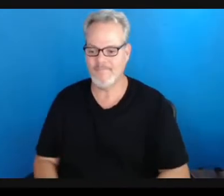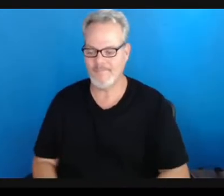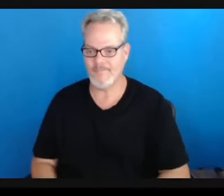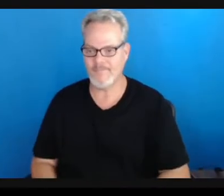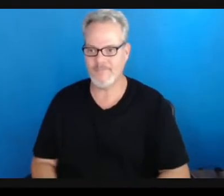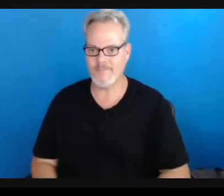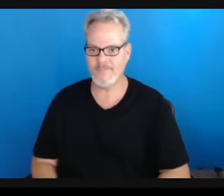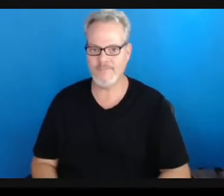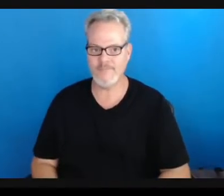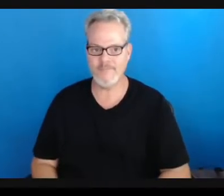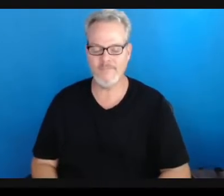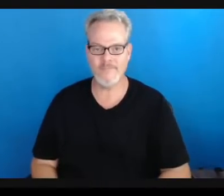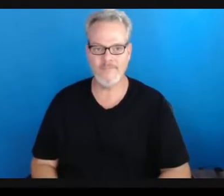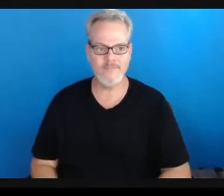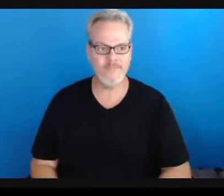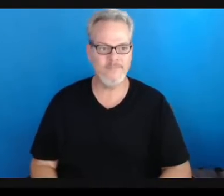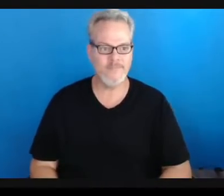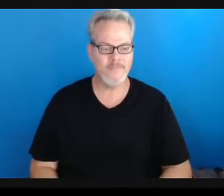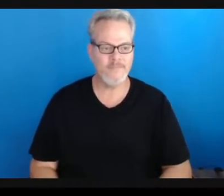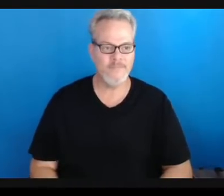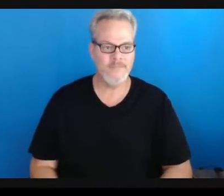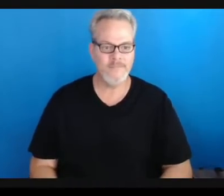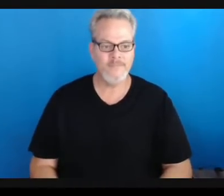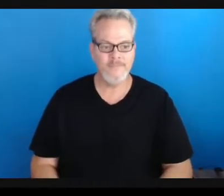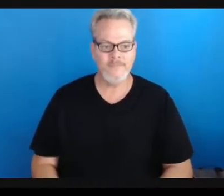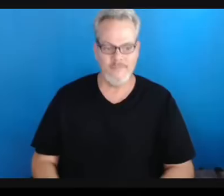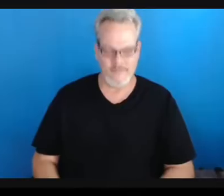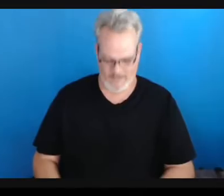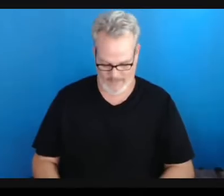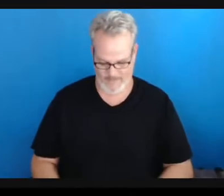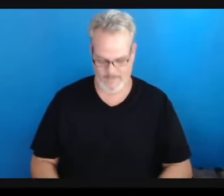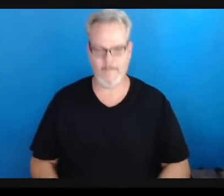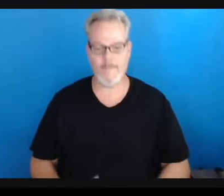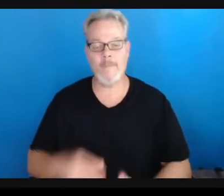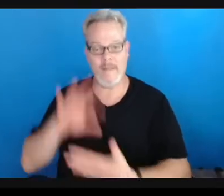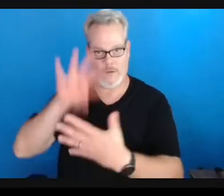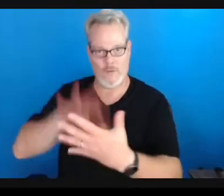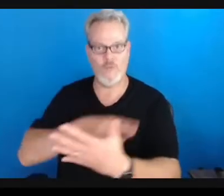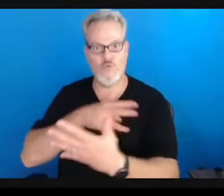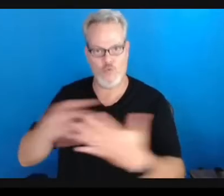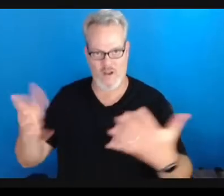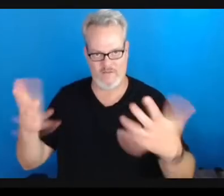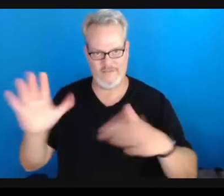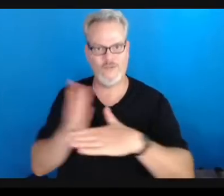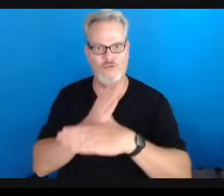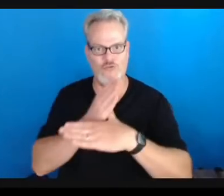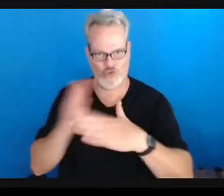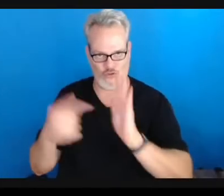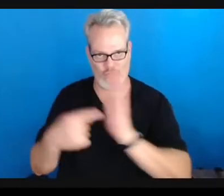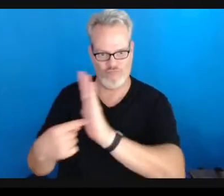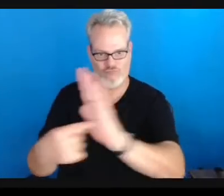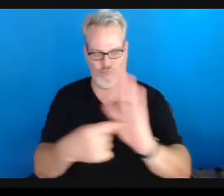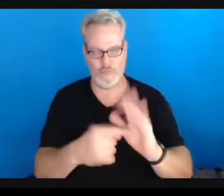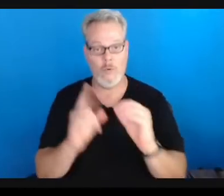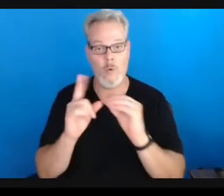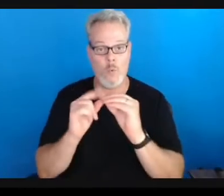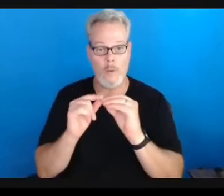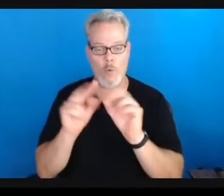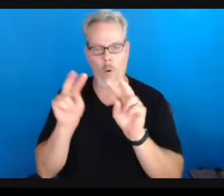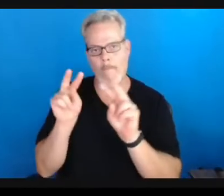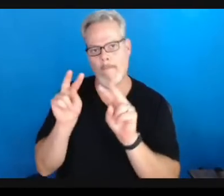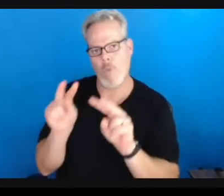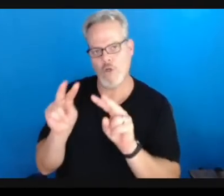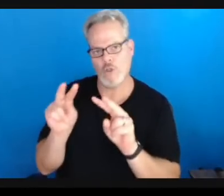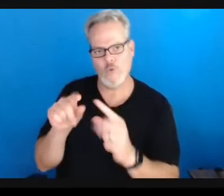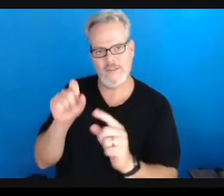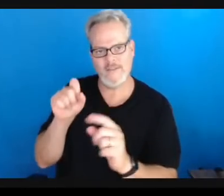So that is the graphs we have to share. We do have some monitoring signals to step through before our break here. Last